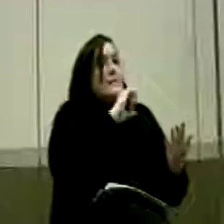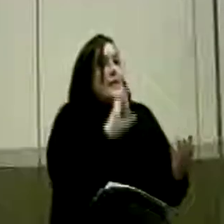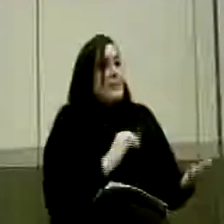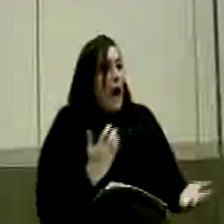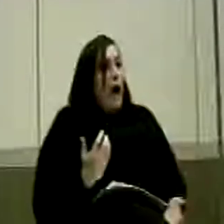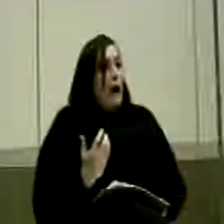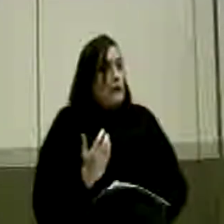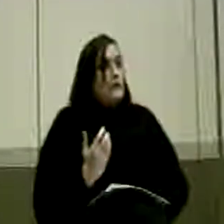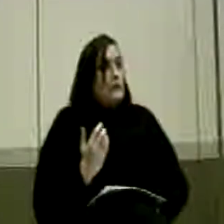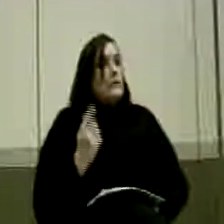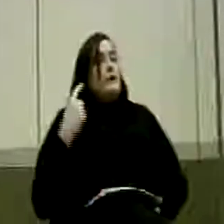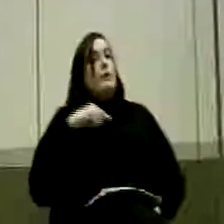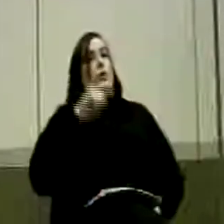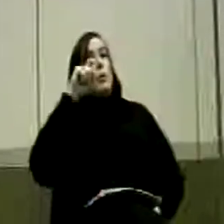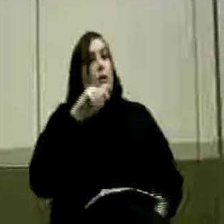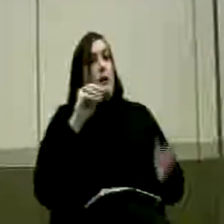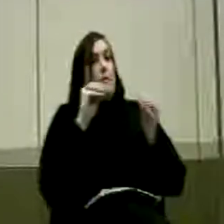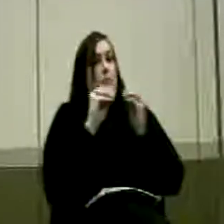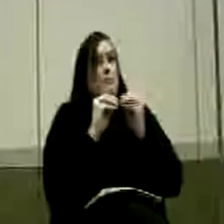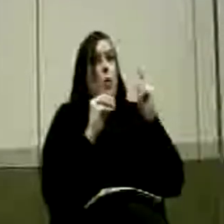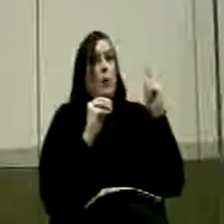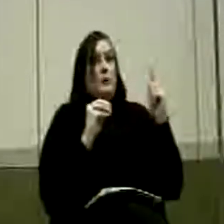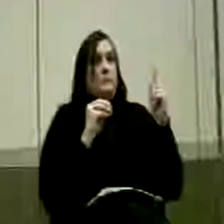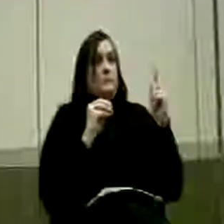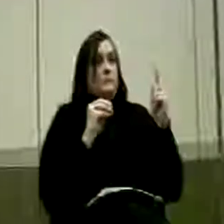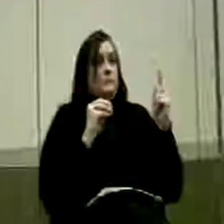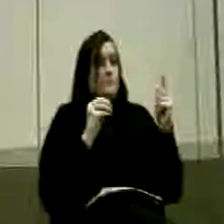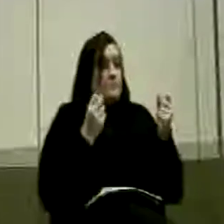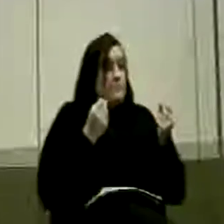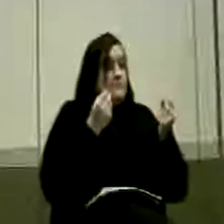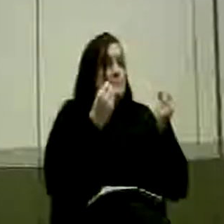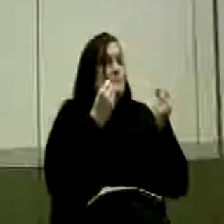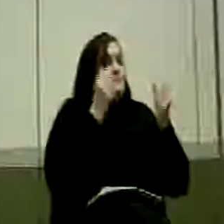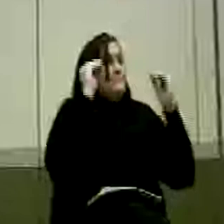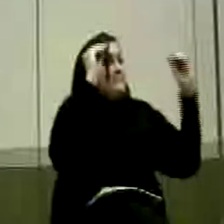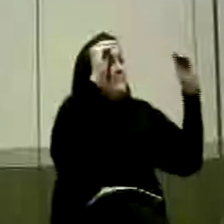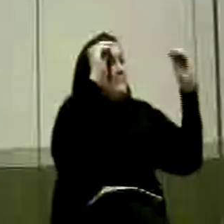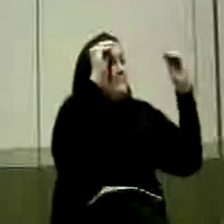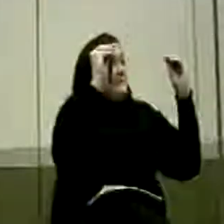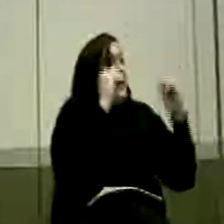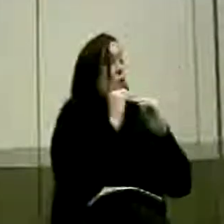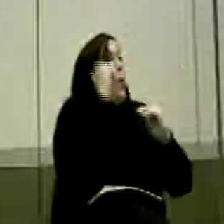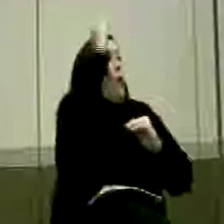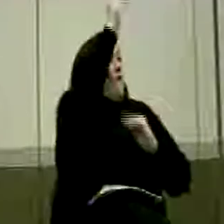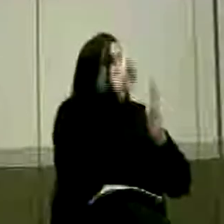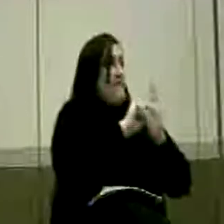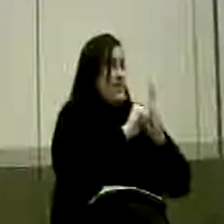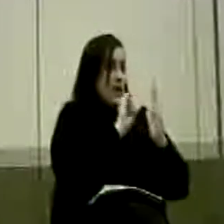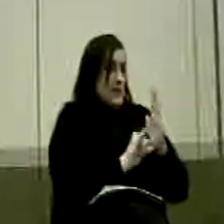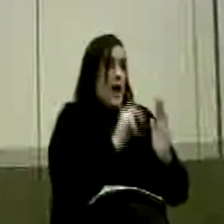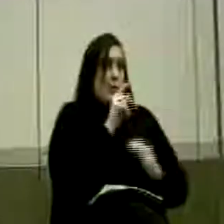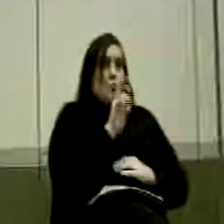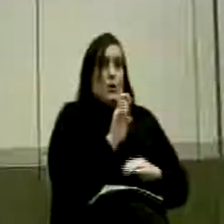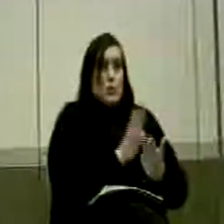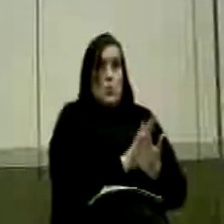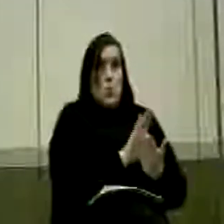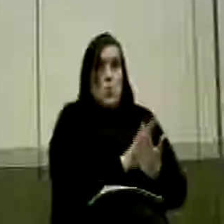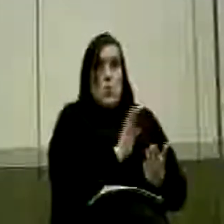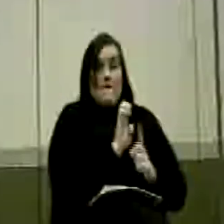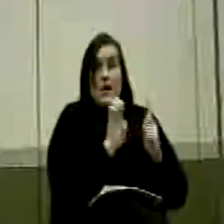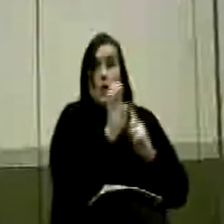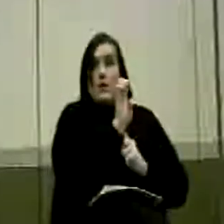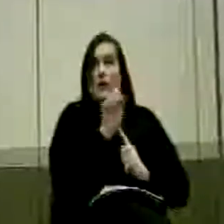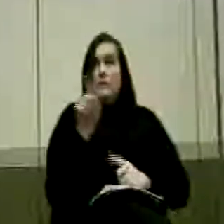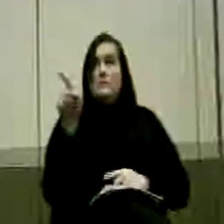So we really need to have a lot of enrichment and really kind of like overemphasize that whenever they get into their preschool environments or classes. Go ahead. You know, I